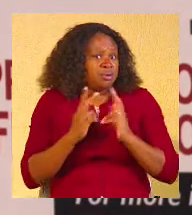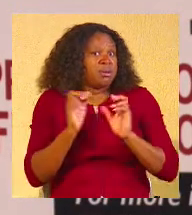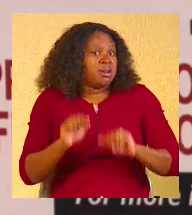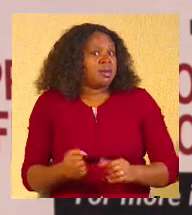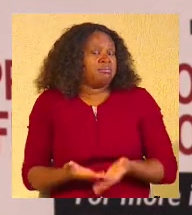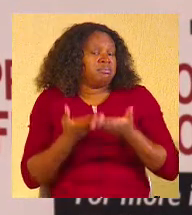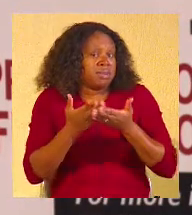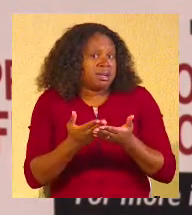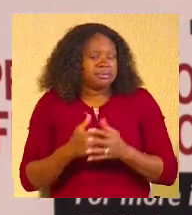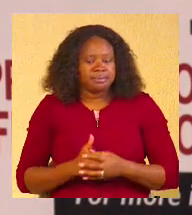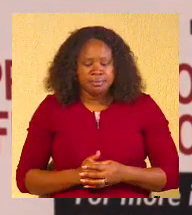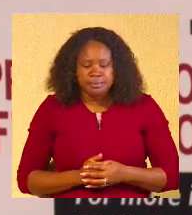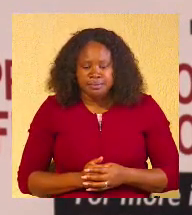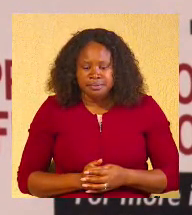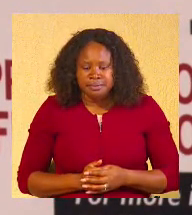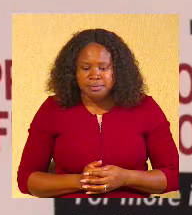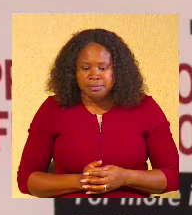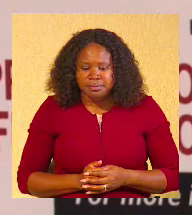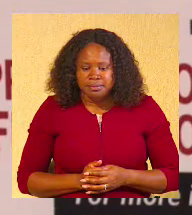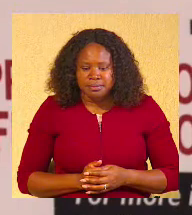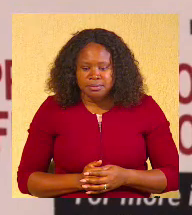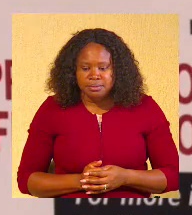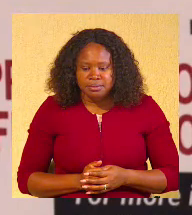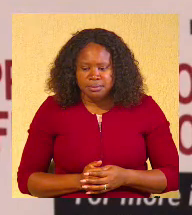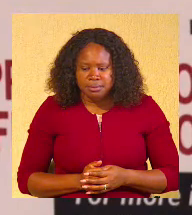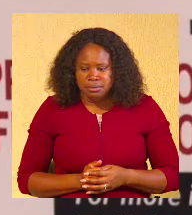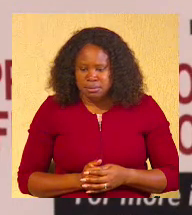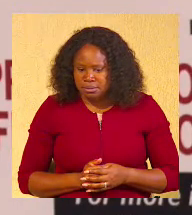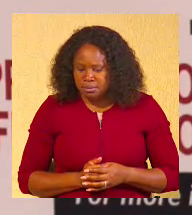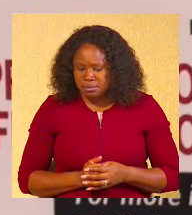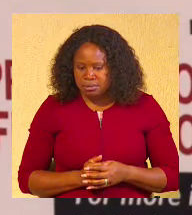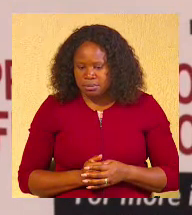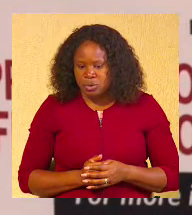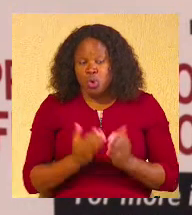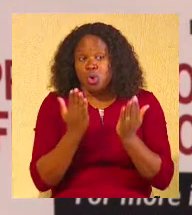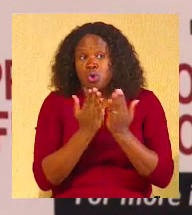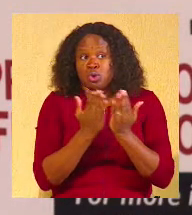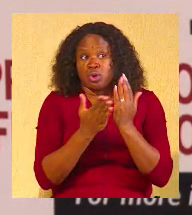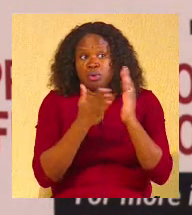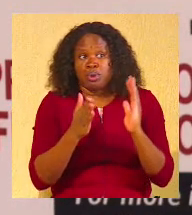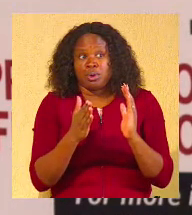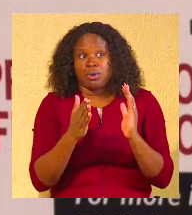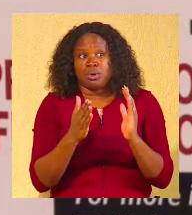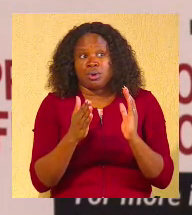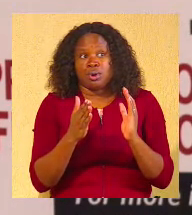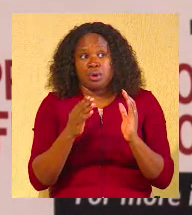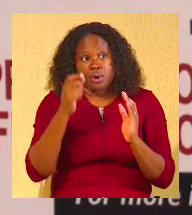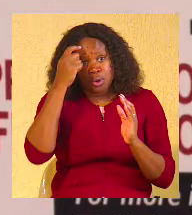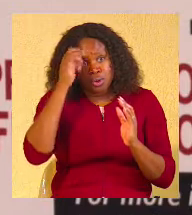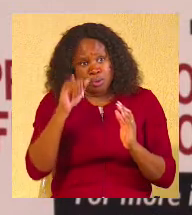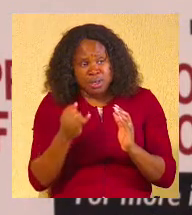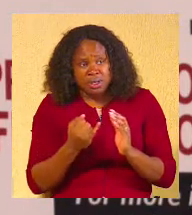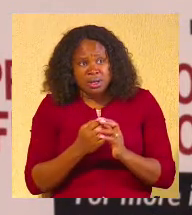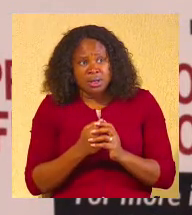this high school that was opened recently in Chomuse for the people that were not replied